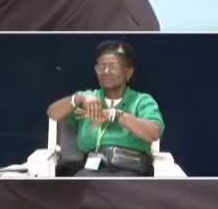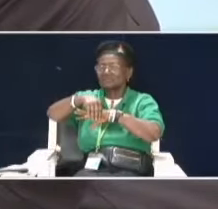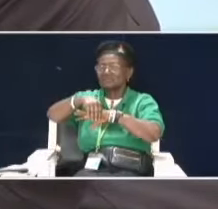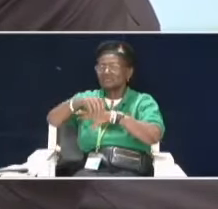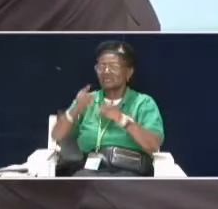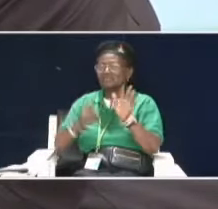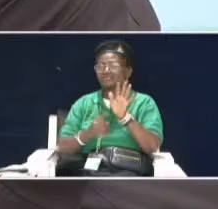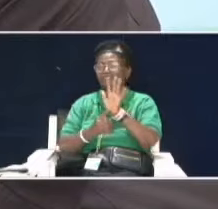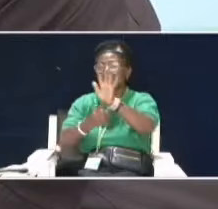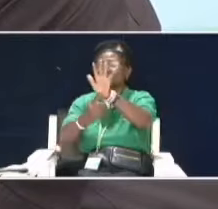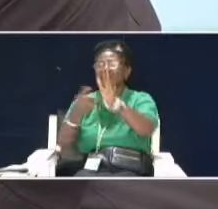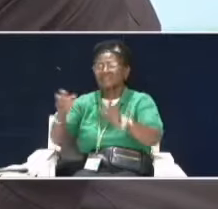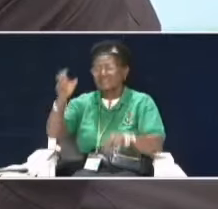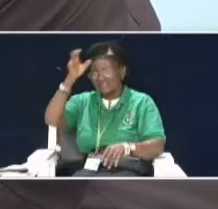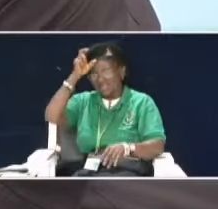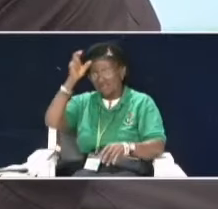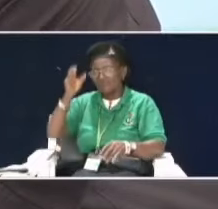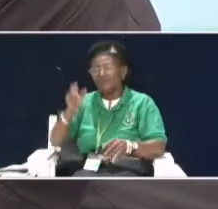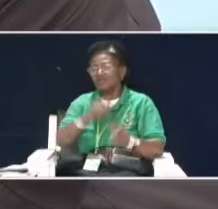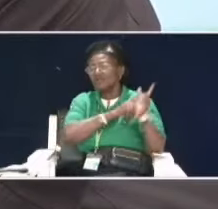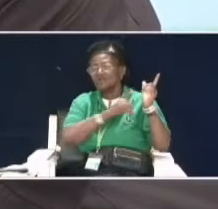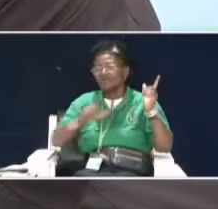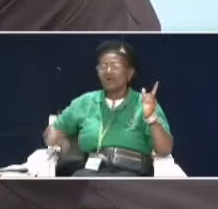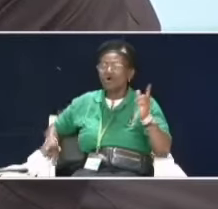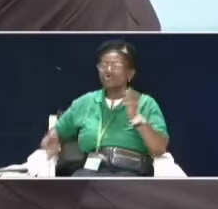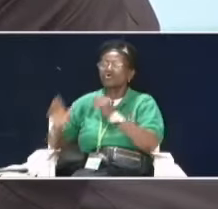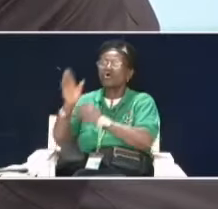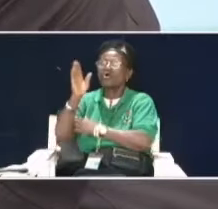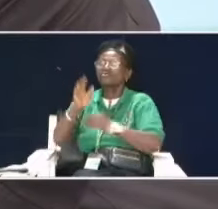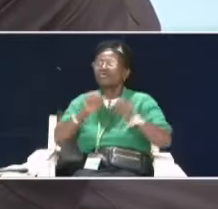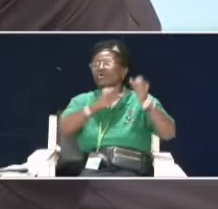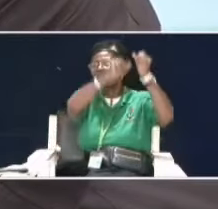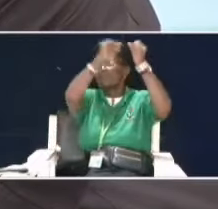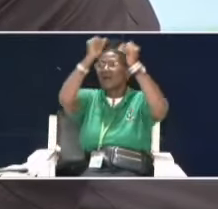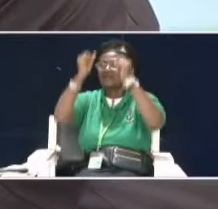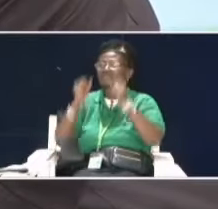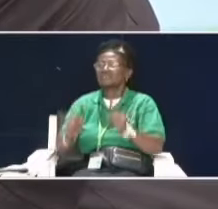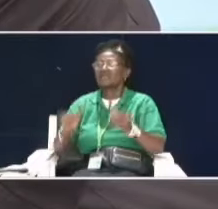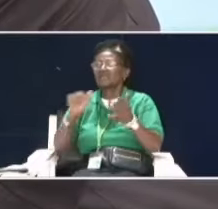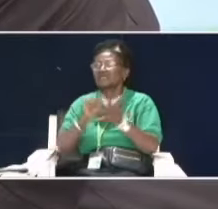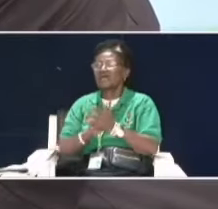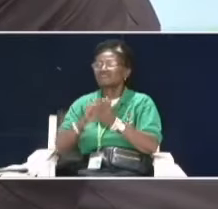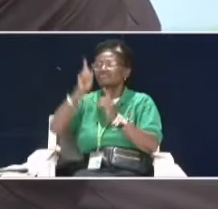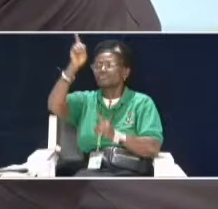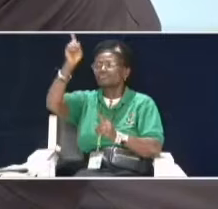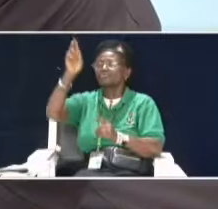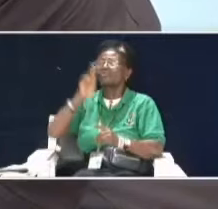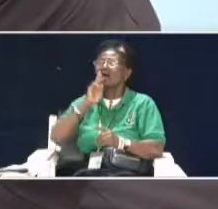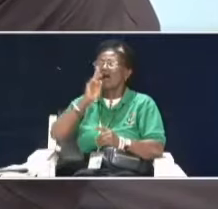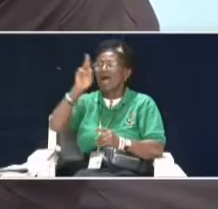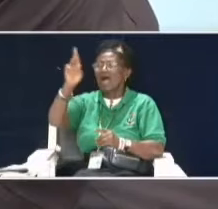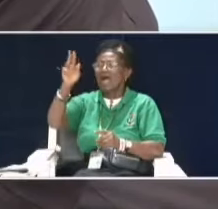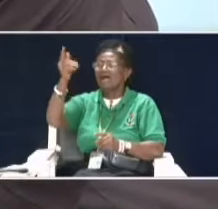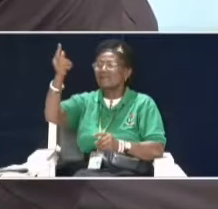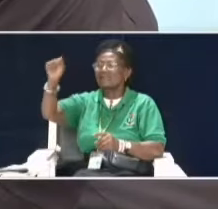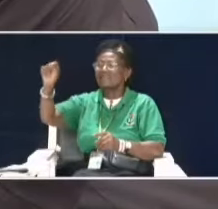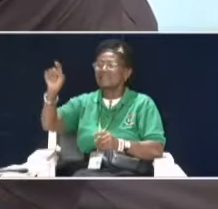Show the devil, Lord God Almighty, that you are the great conqueror.